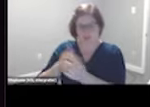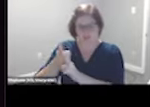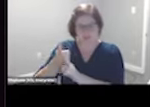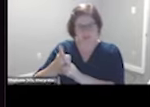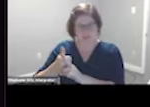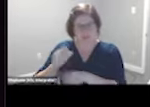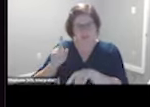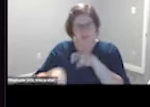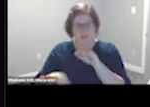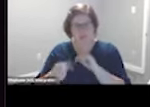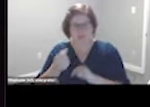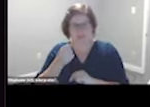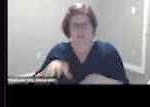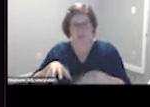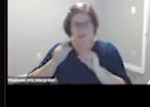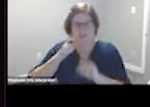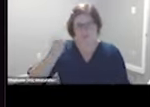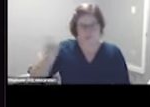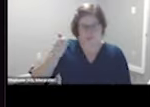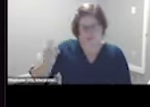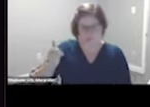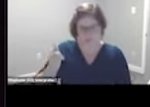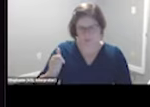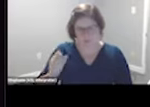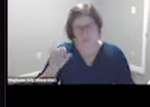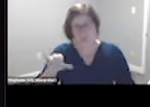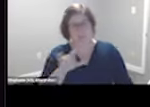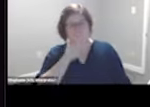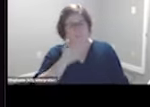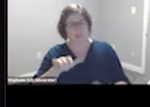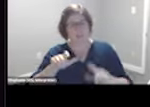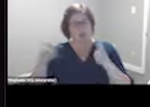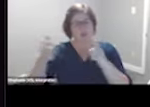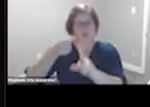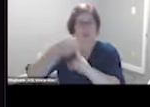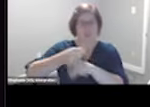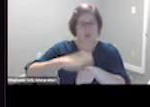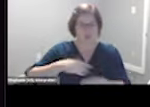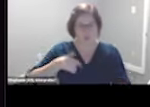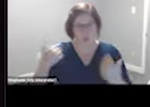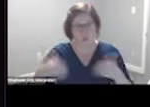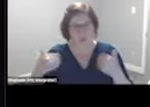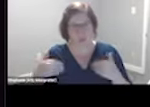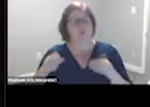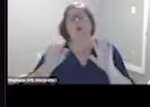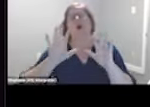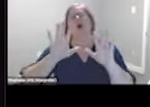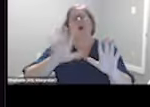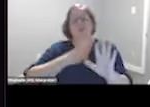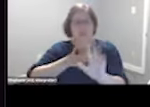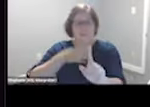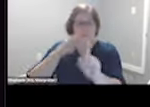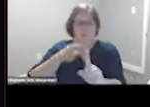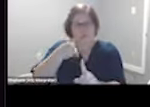really huge impact for me. So what I want to tell you is you don't have to think about huge responsibility to help others,